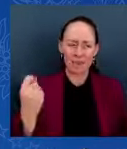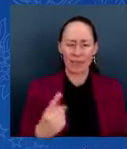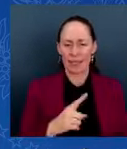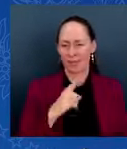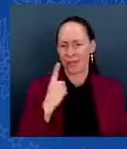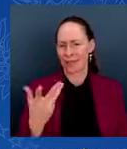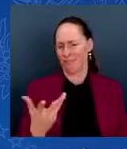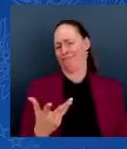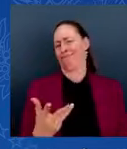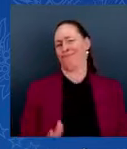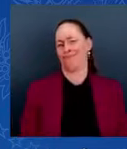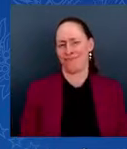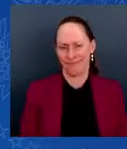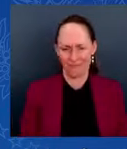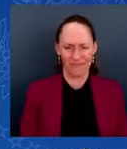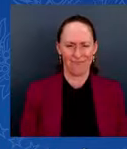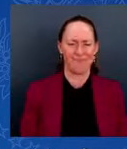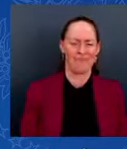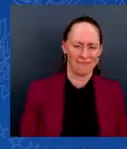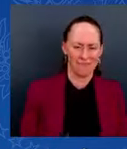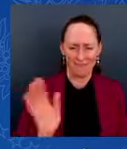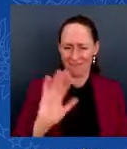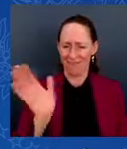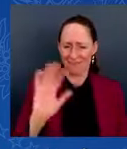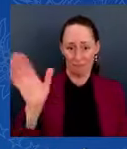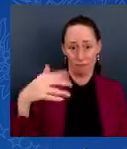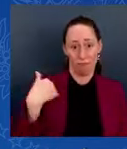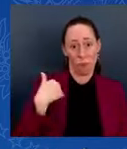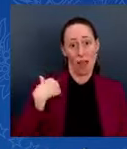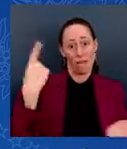America. You know what their average tax they pay is?